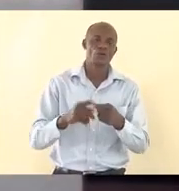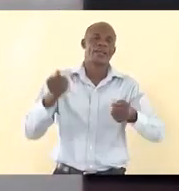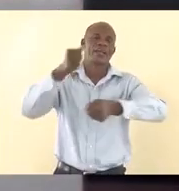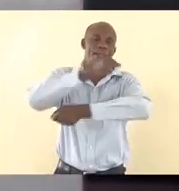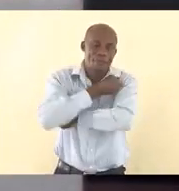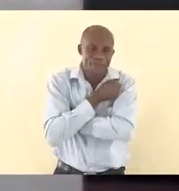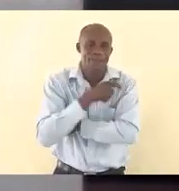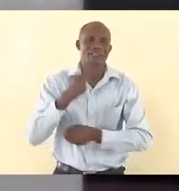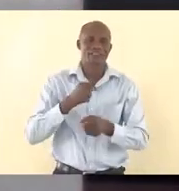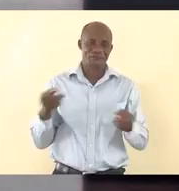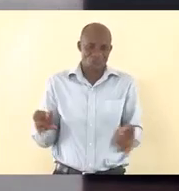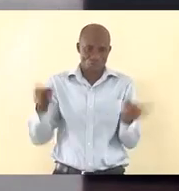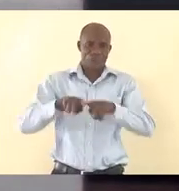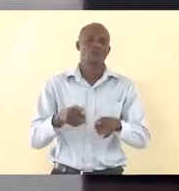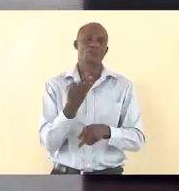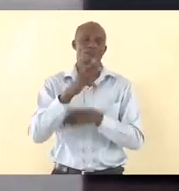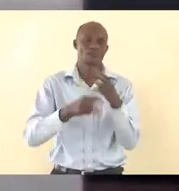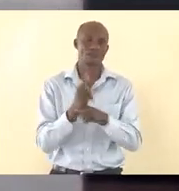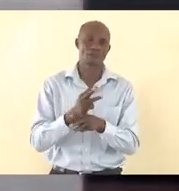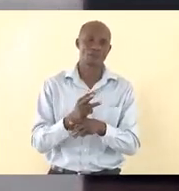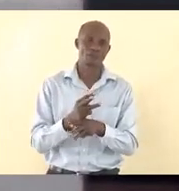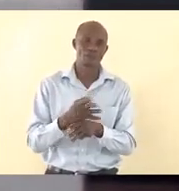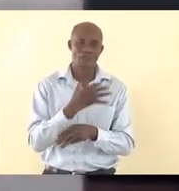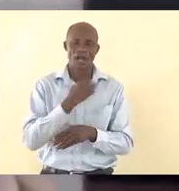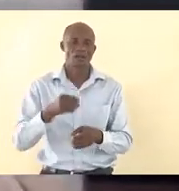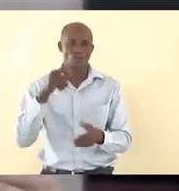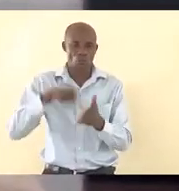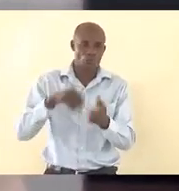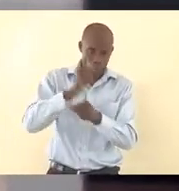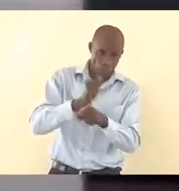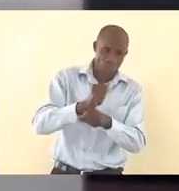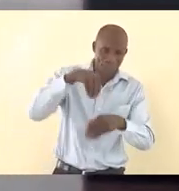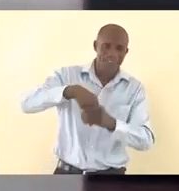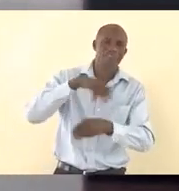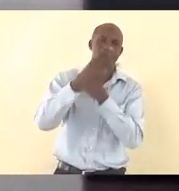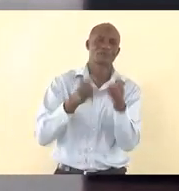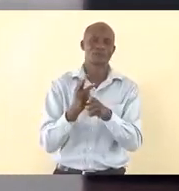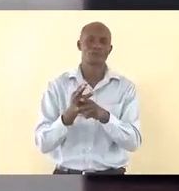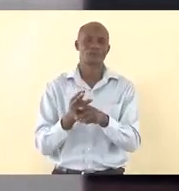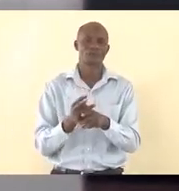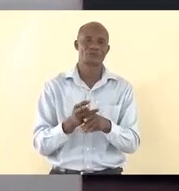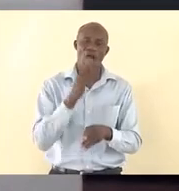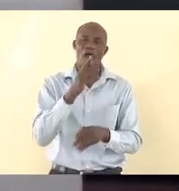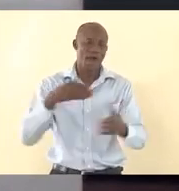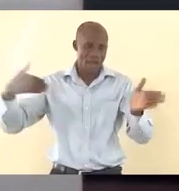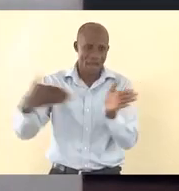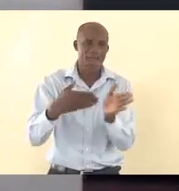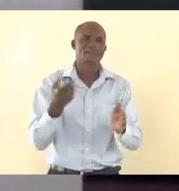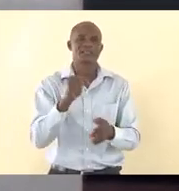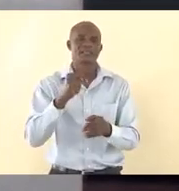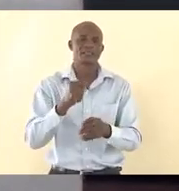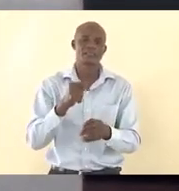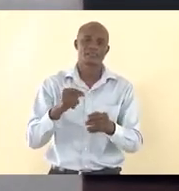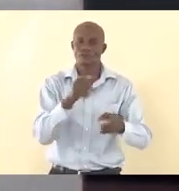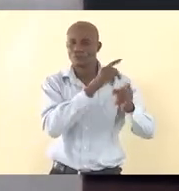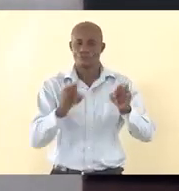embrace the values of the world, to be riveted to the world. And what works in the world? A lot of what works in the world are against